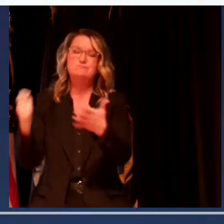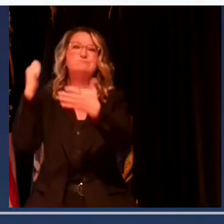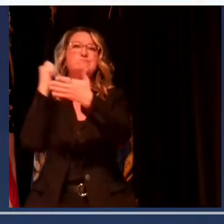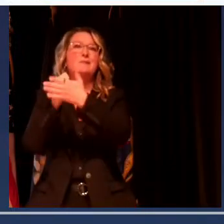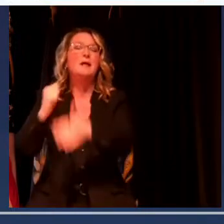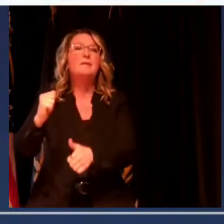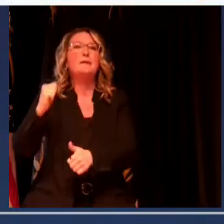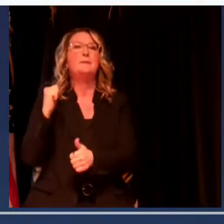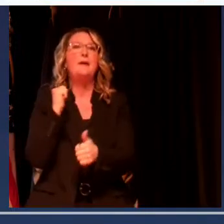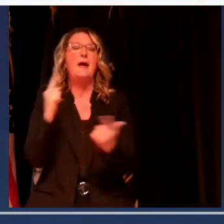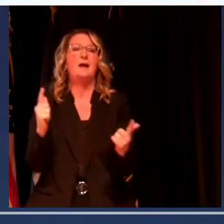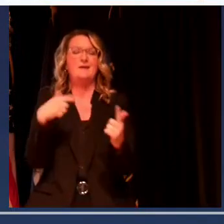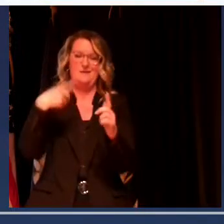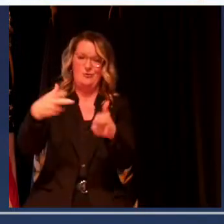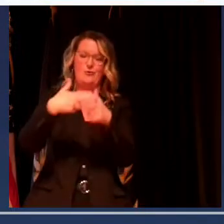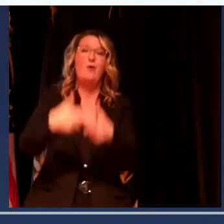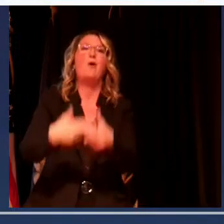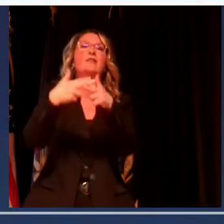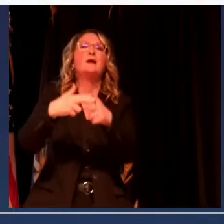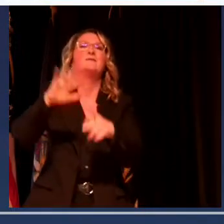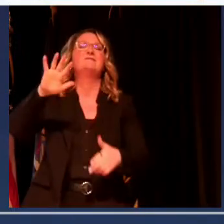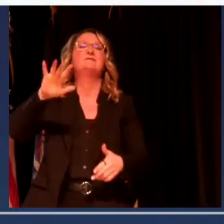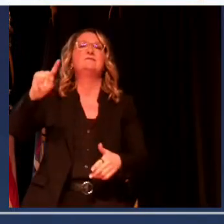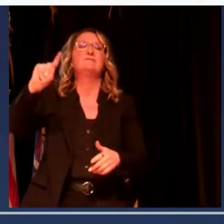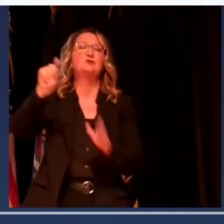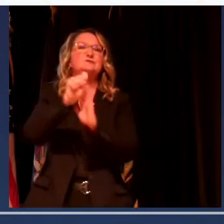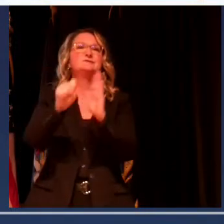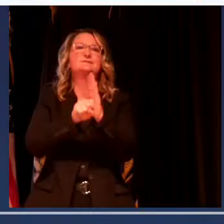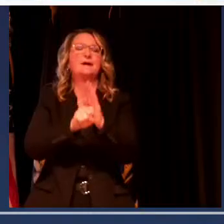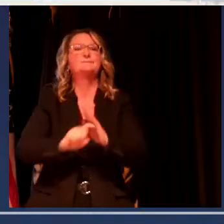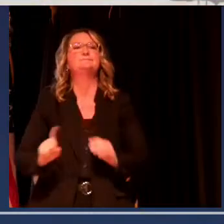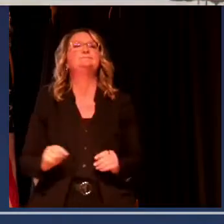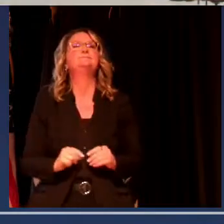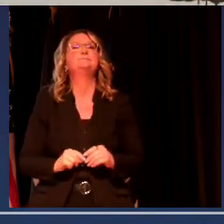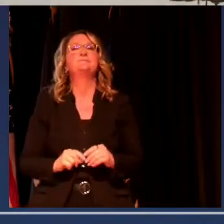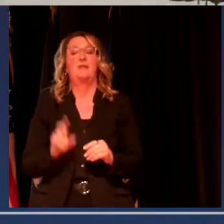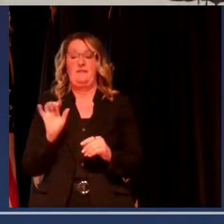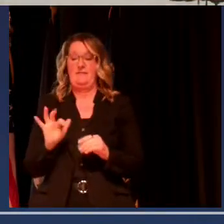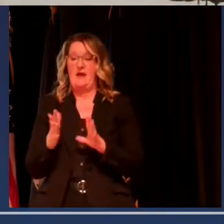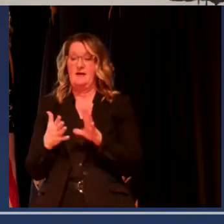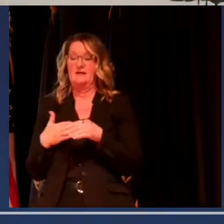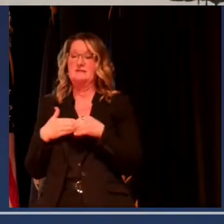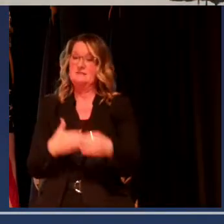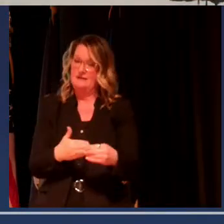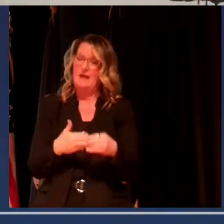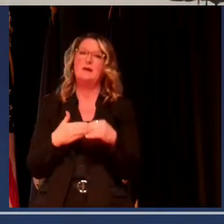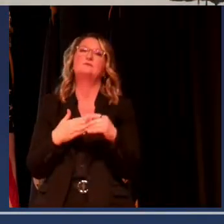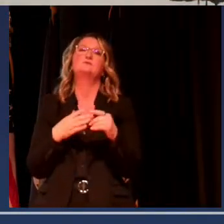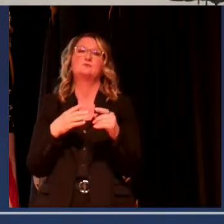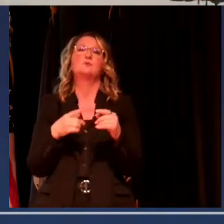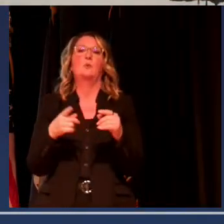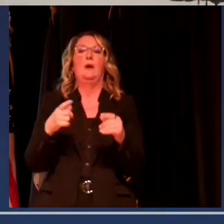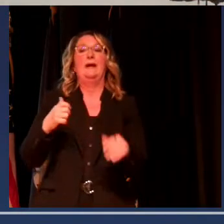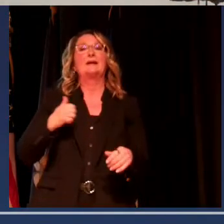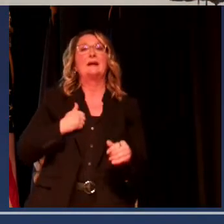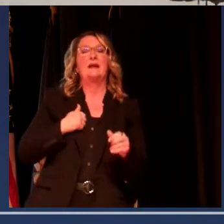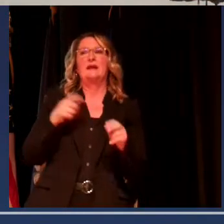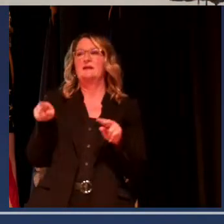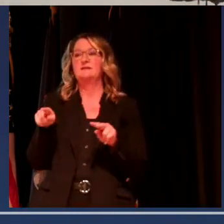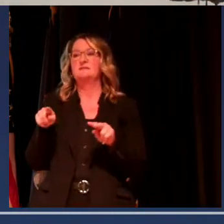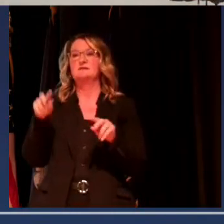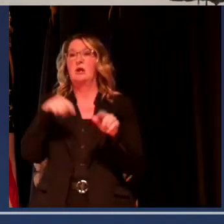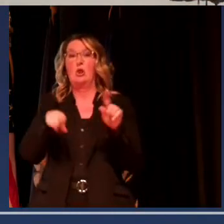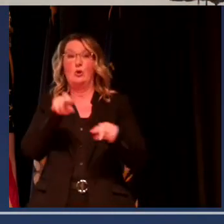call to make Canada our 51st state. This has led, justifiably so, to Canadians looking elsewhere